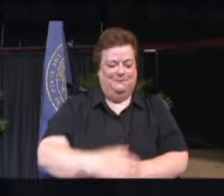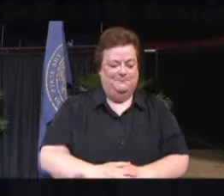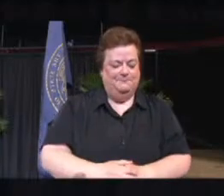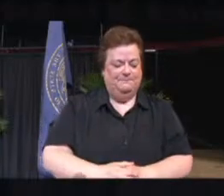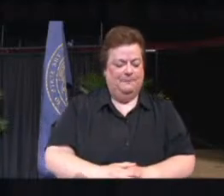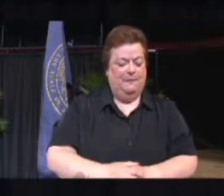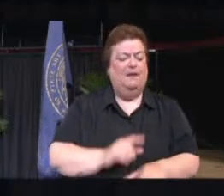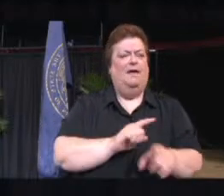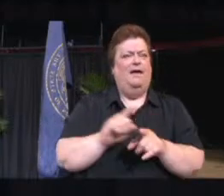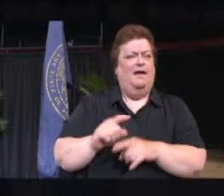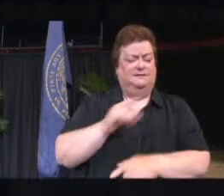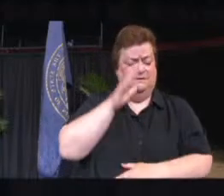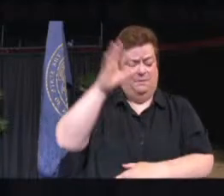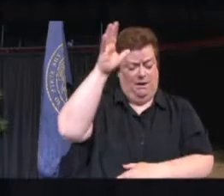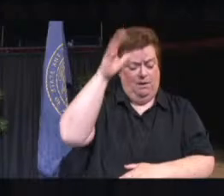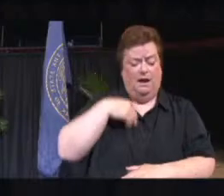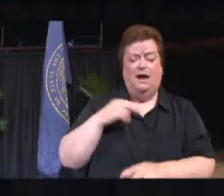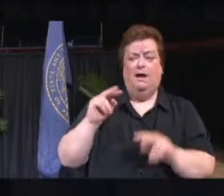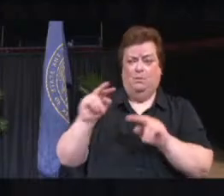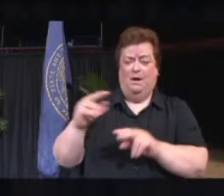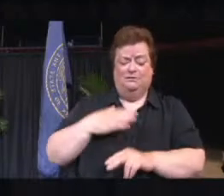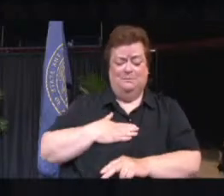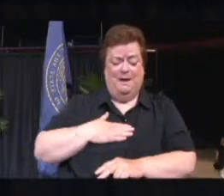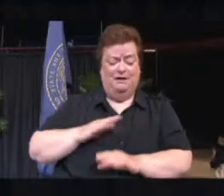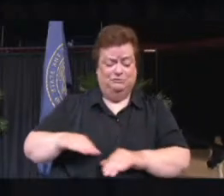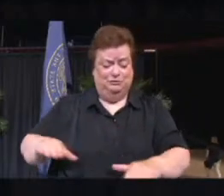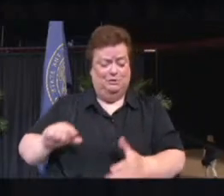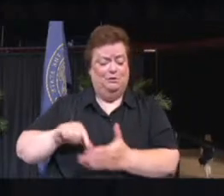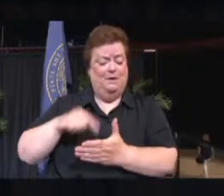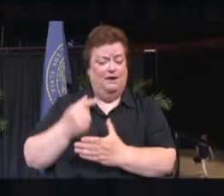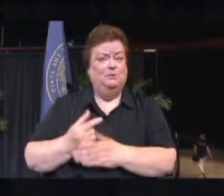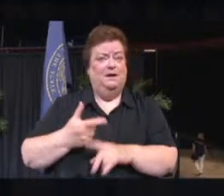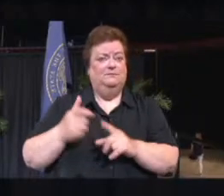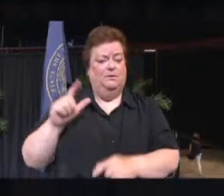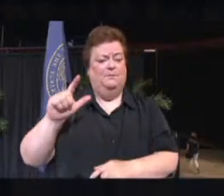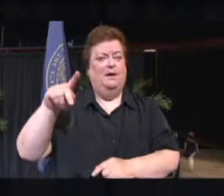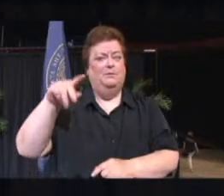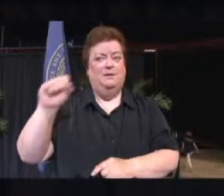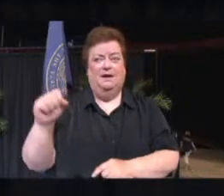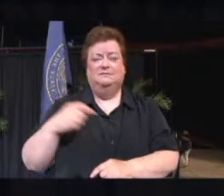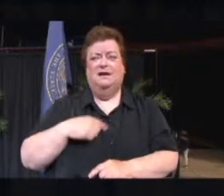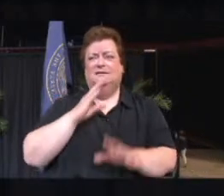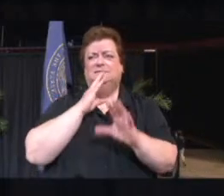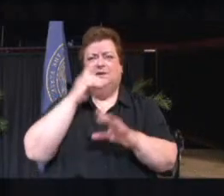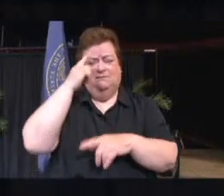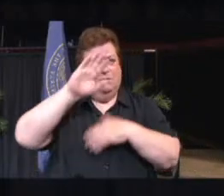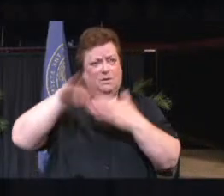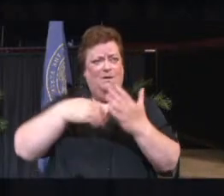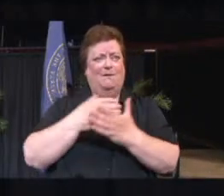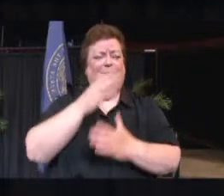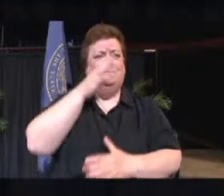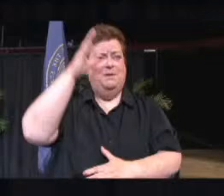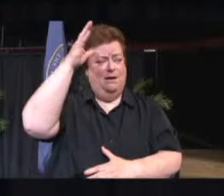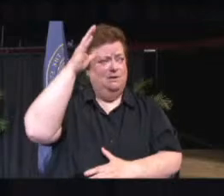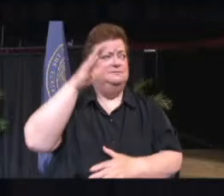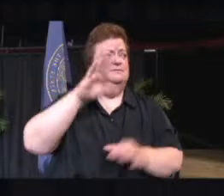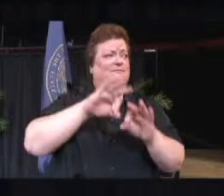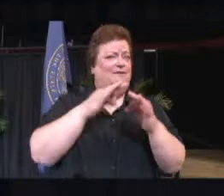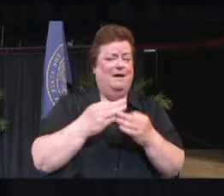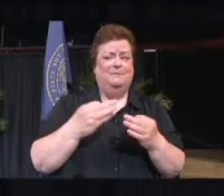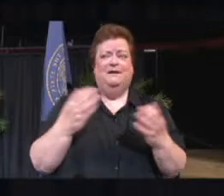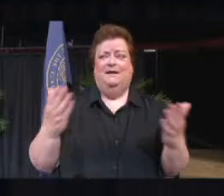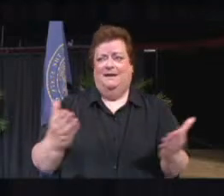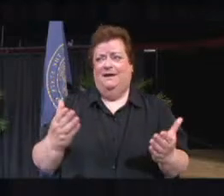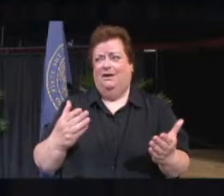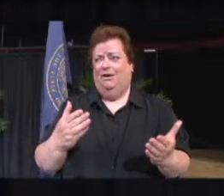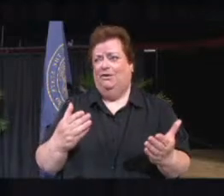parent, I watched my children graduate from LPS. I know I speak for all the parents and family members here today when I